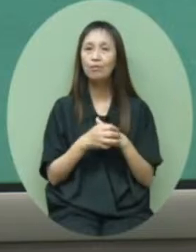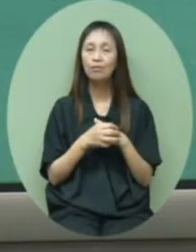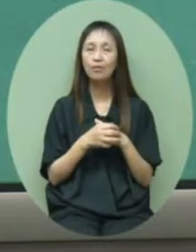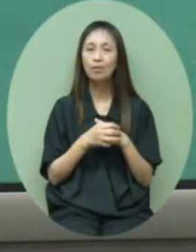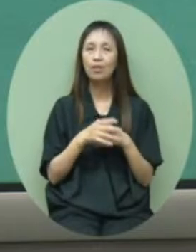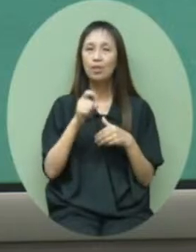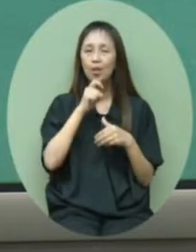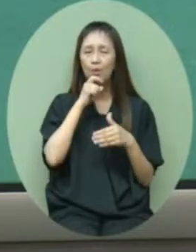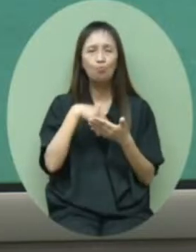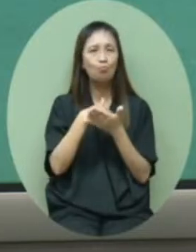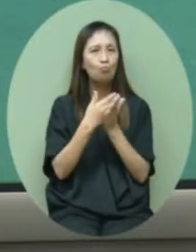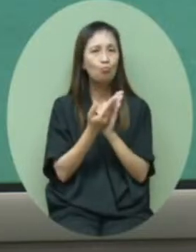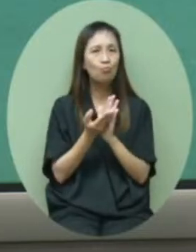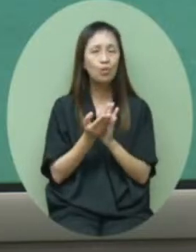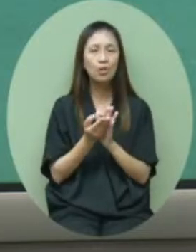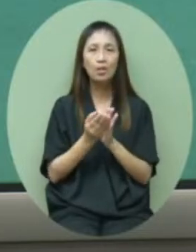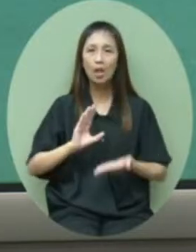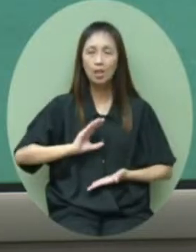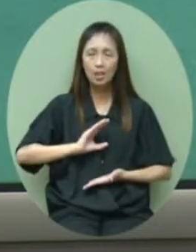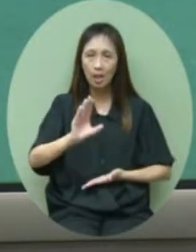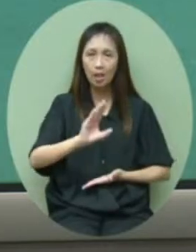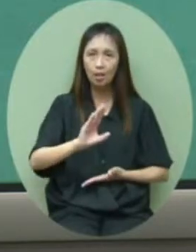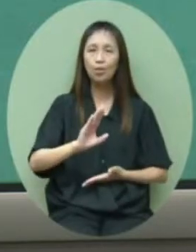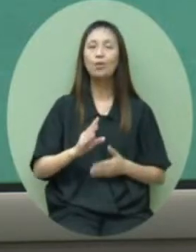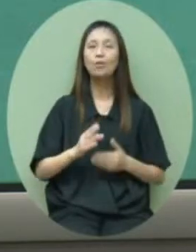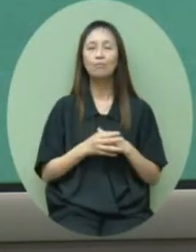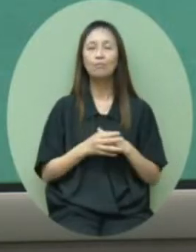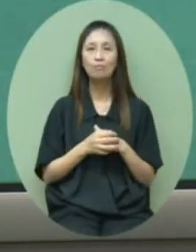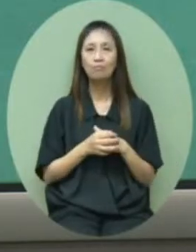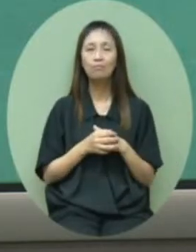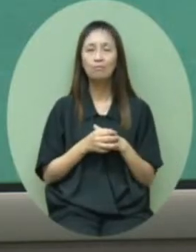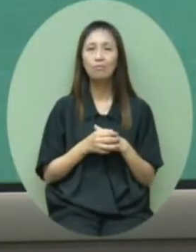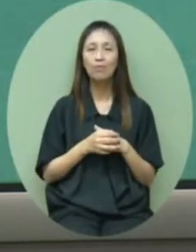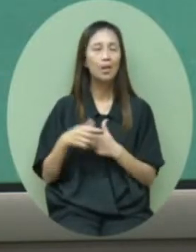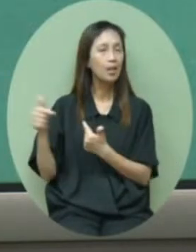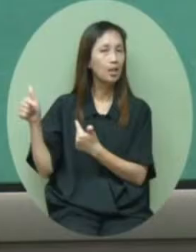we'll continue to make good use of Arts Development Council